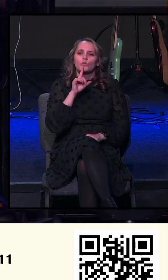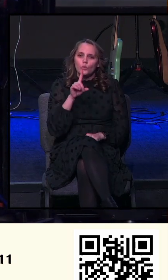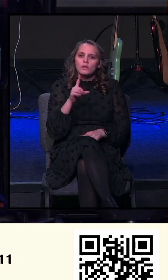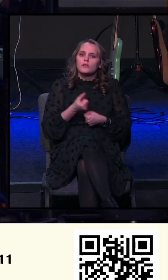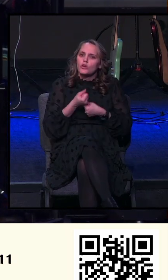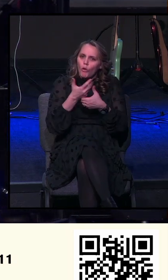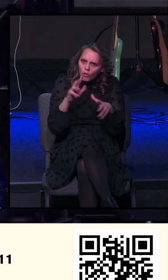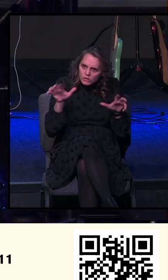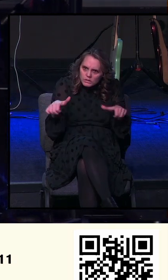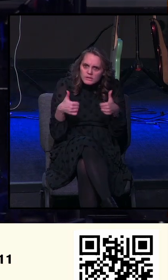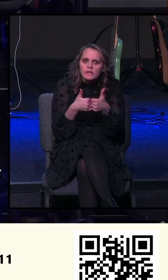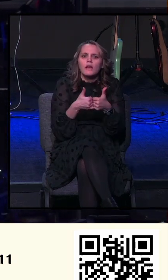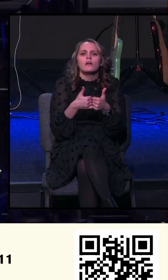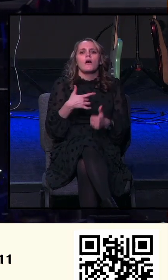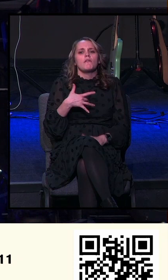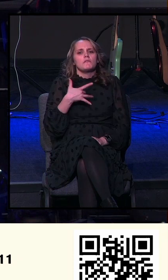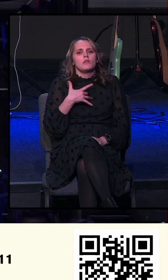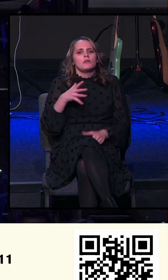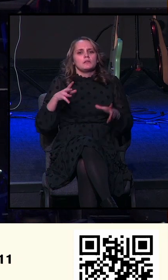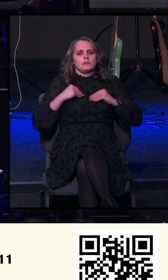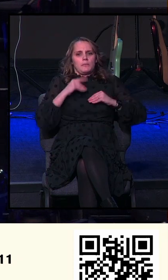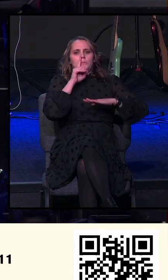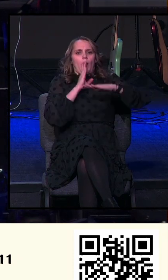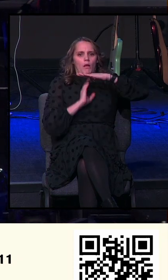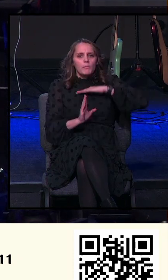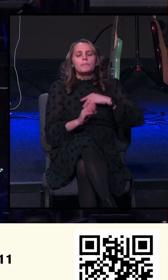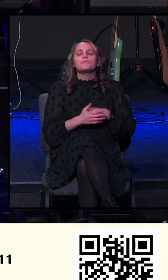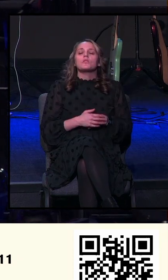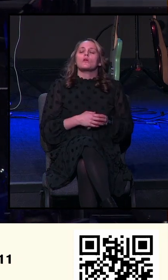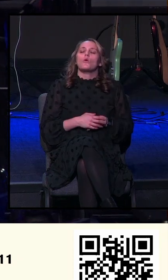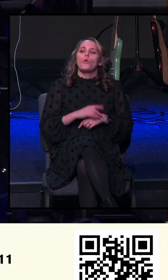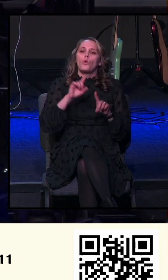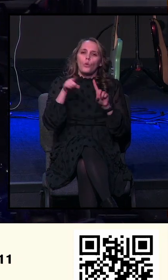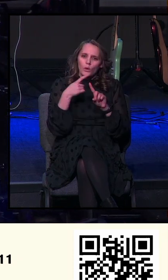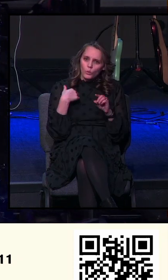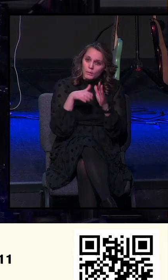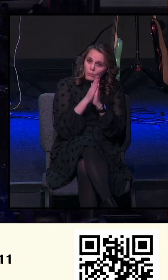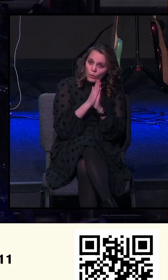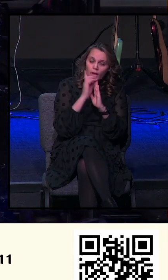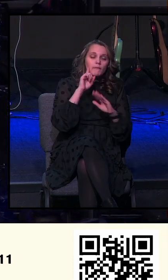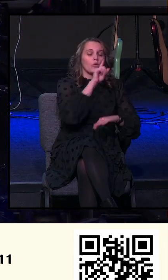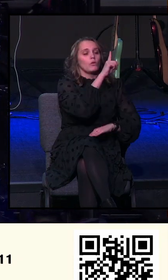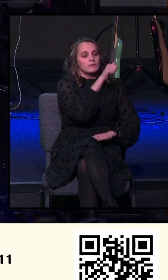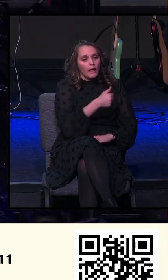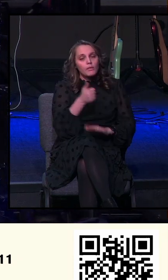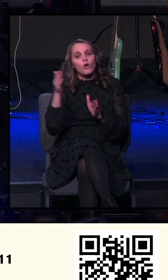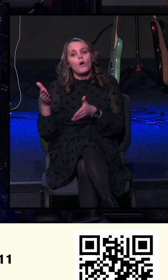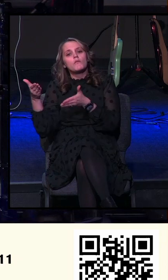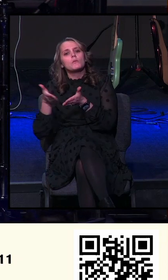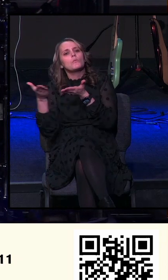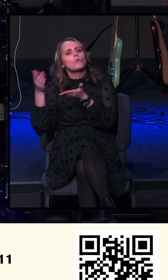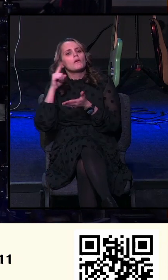It calls us to humility. So as we pray for our tithes and offerings, as we pray for our service, as Brian comes, I want